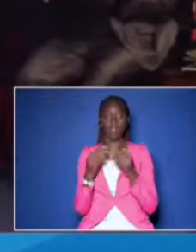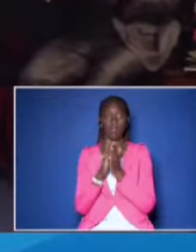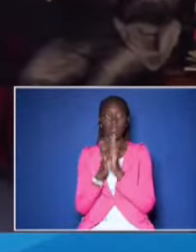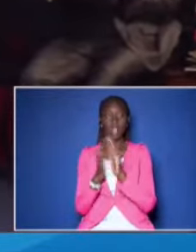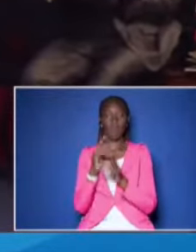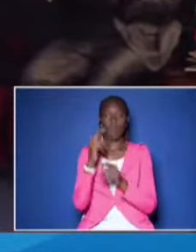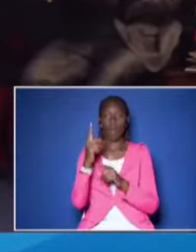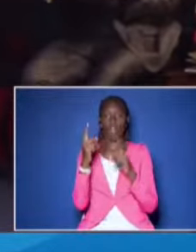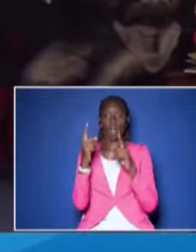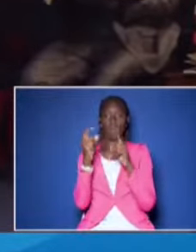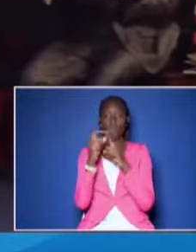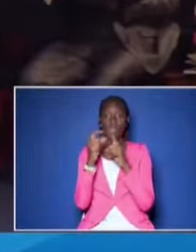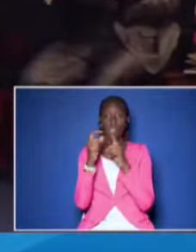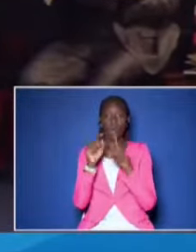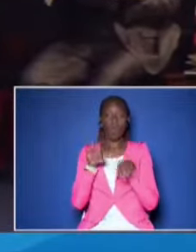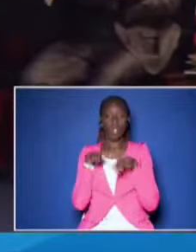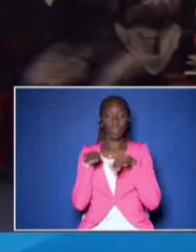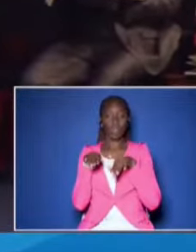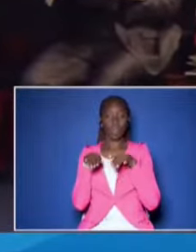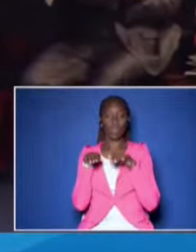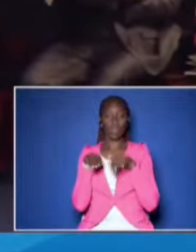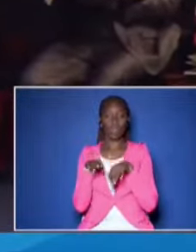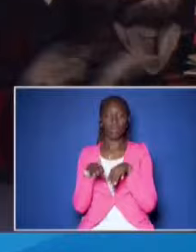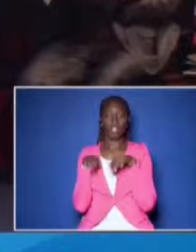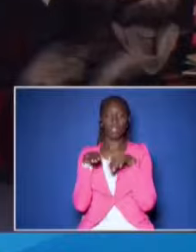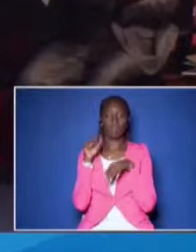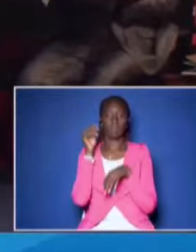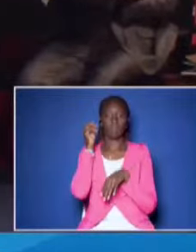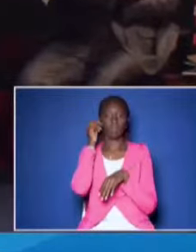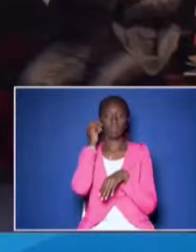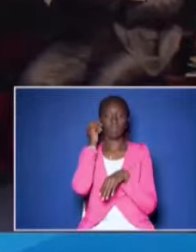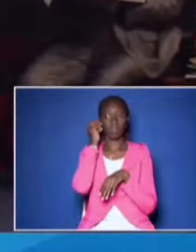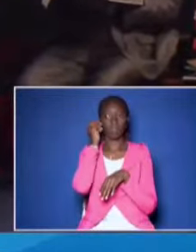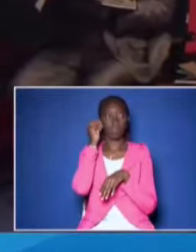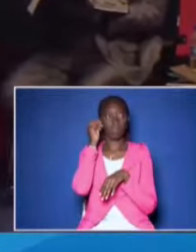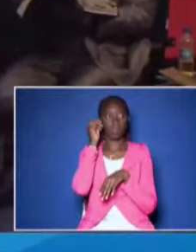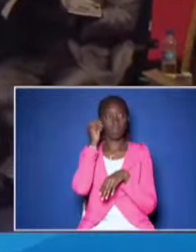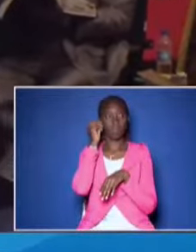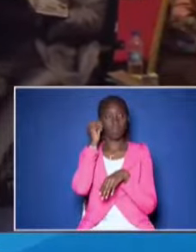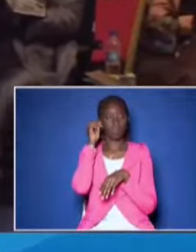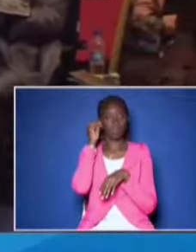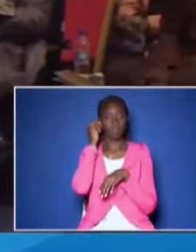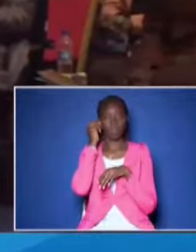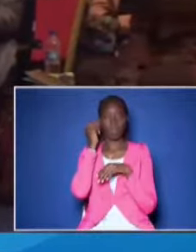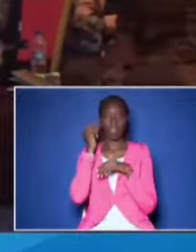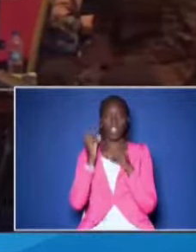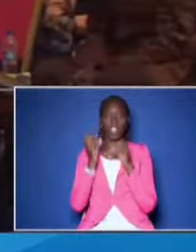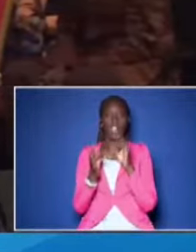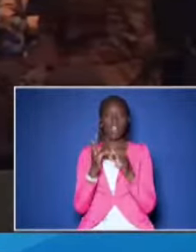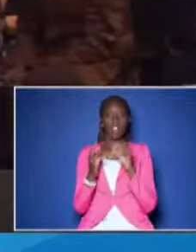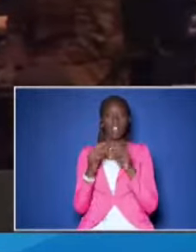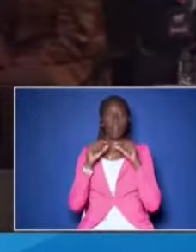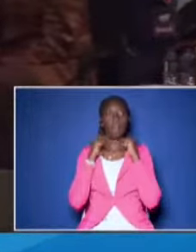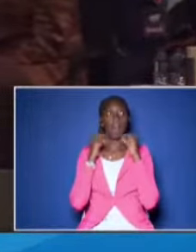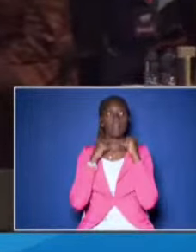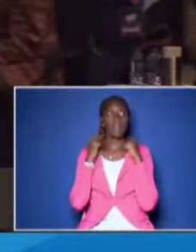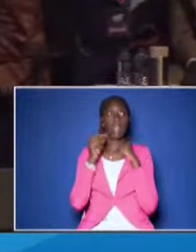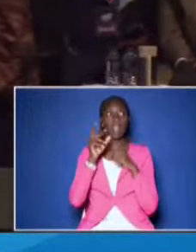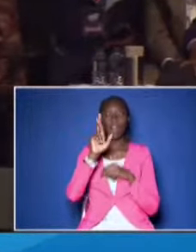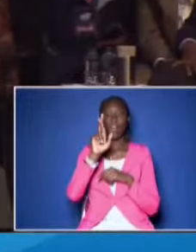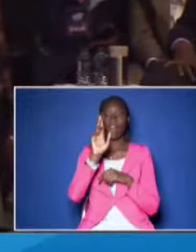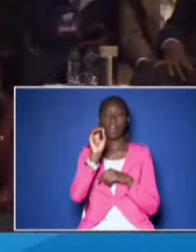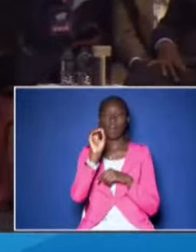message wait wait wait hold hold if Pastor Robert and